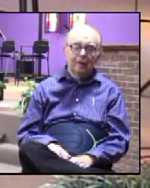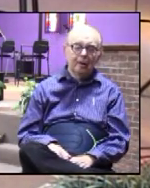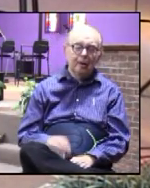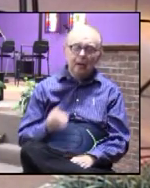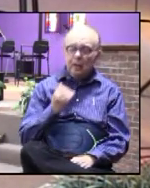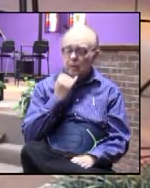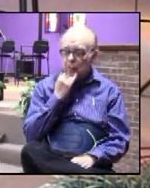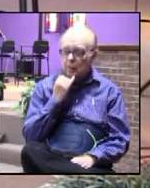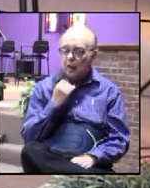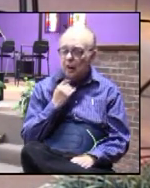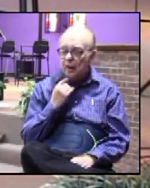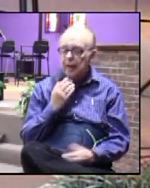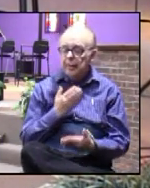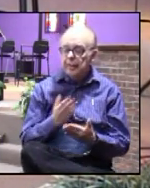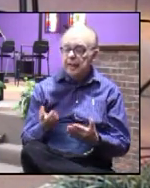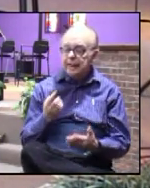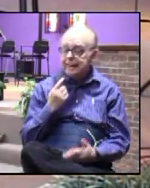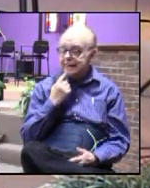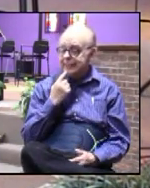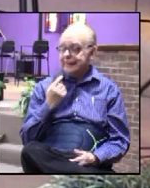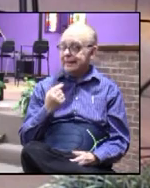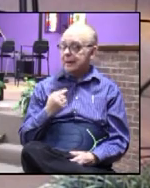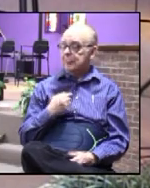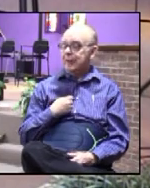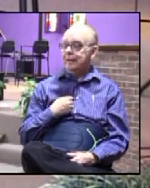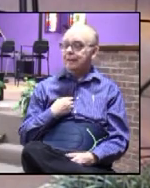Wrong thing to say.